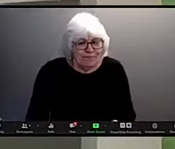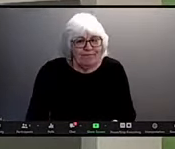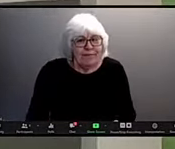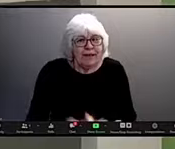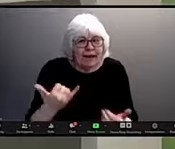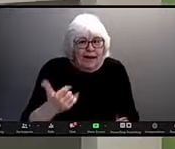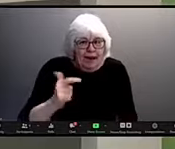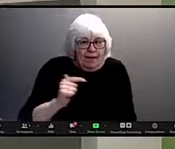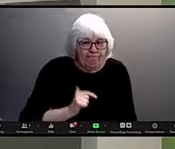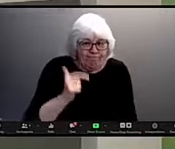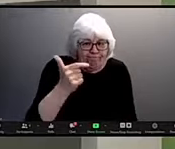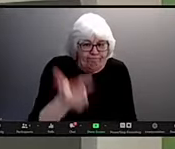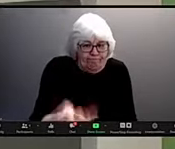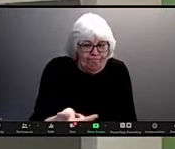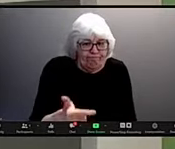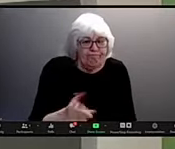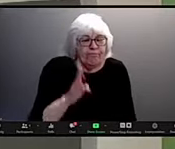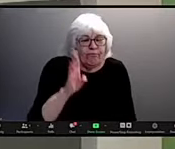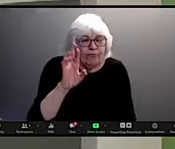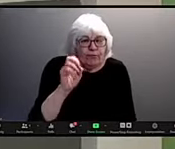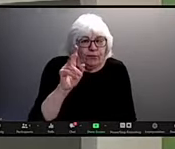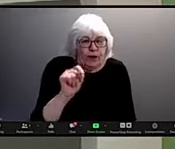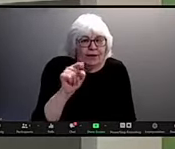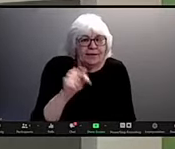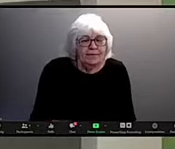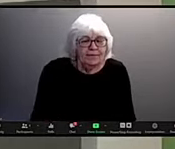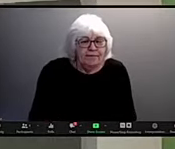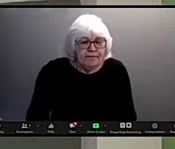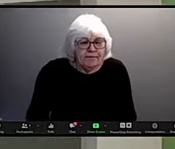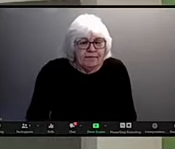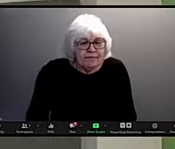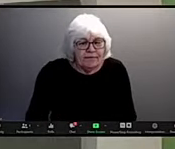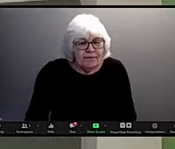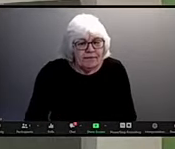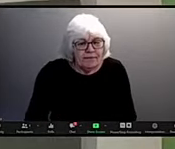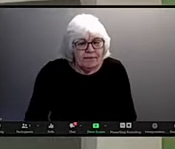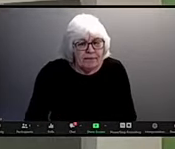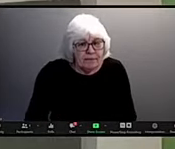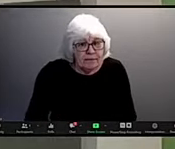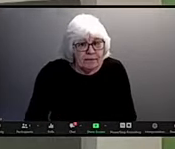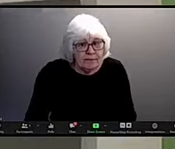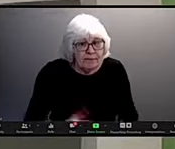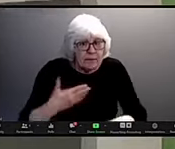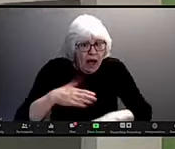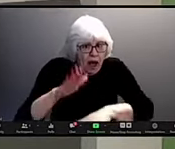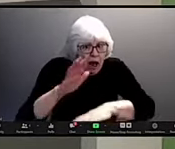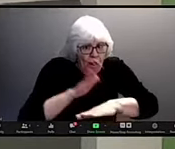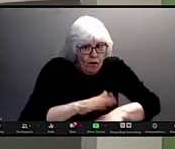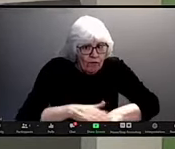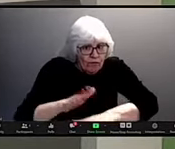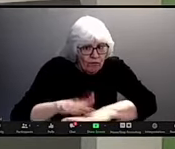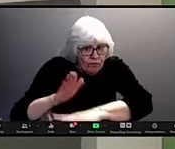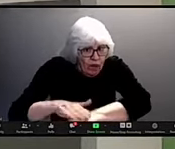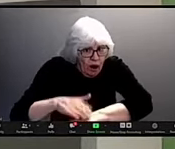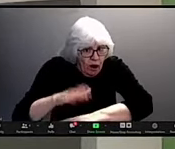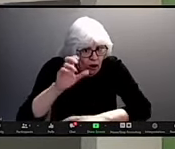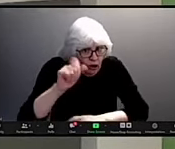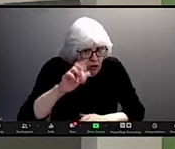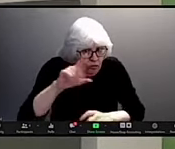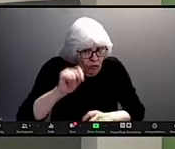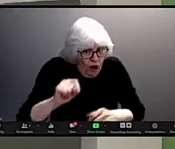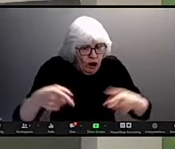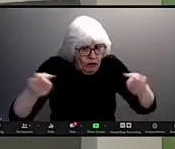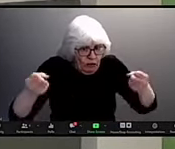Mr. Mayor, just a reminder for folks, because of course we have, in addition to CART for the live broadcast